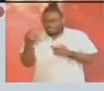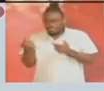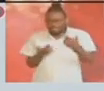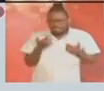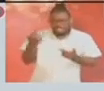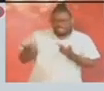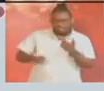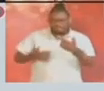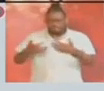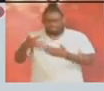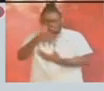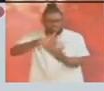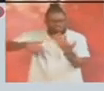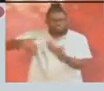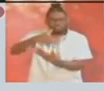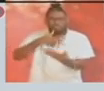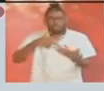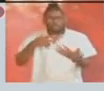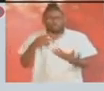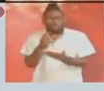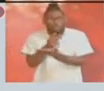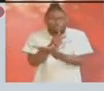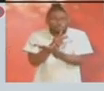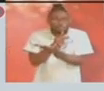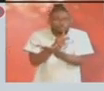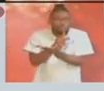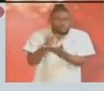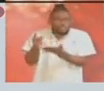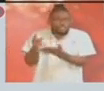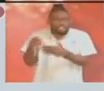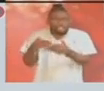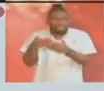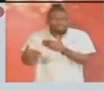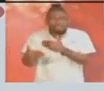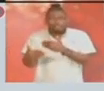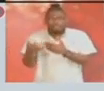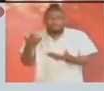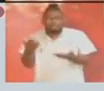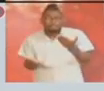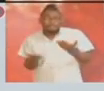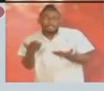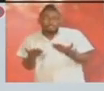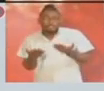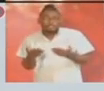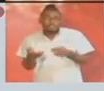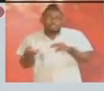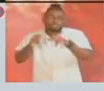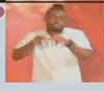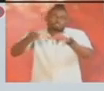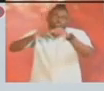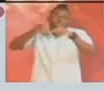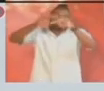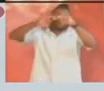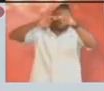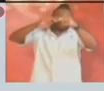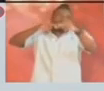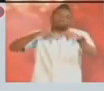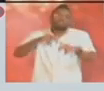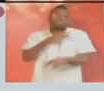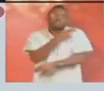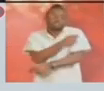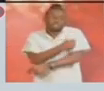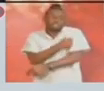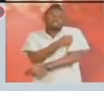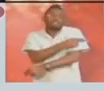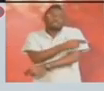occupancy is going to increase. We don't want our hospital occupancy to reach to the point where we